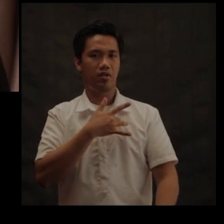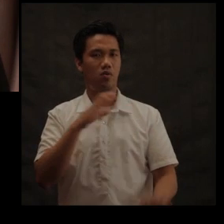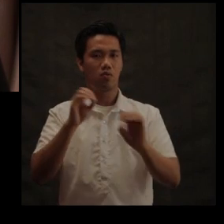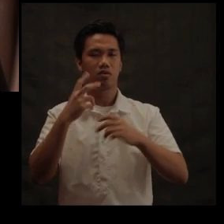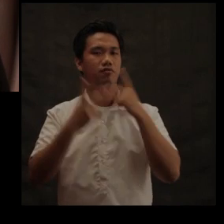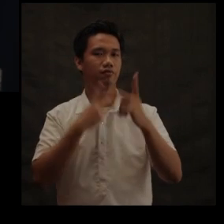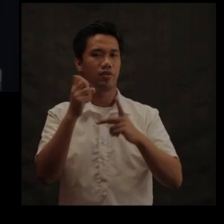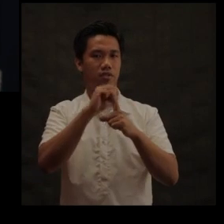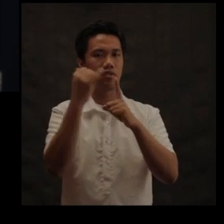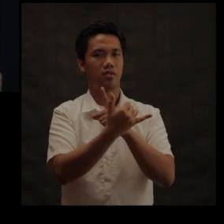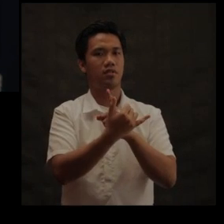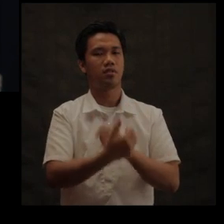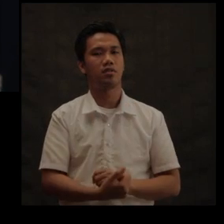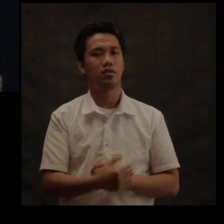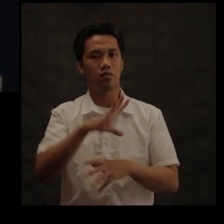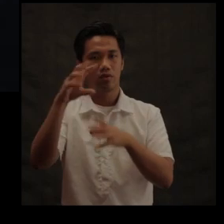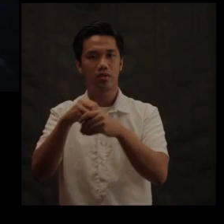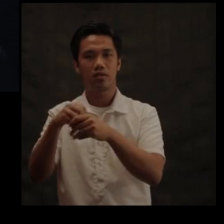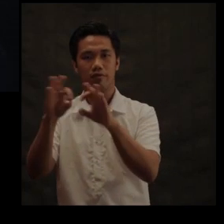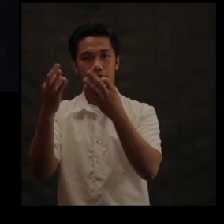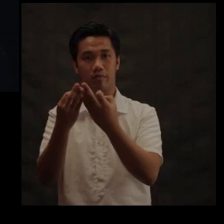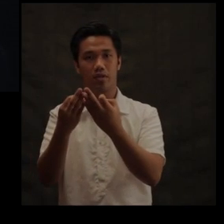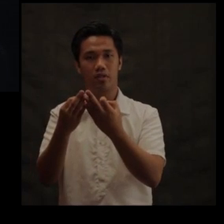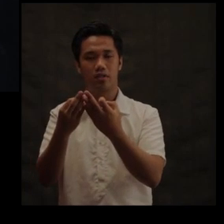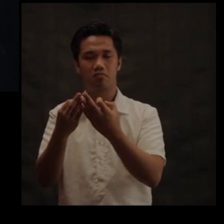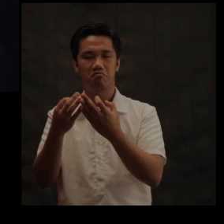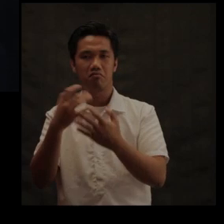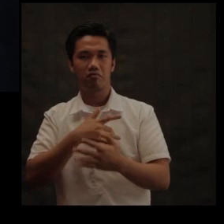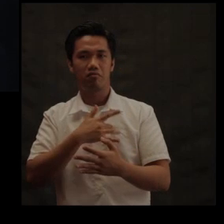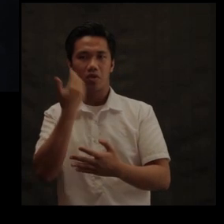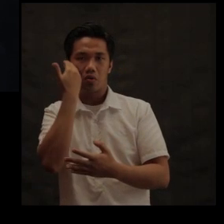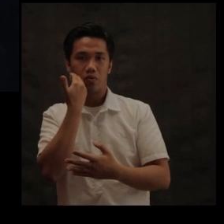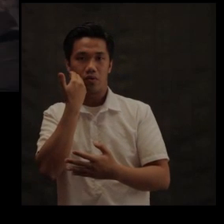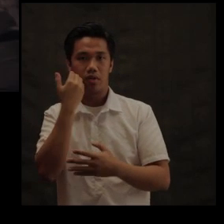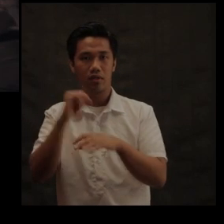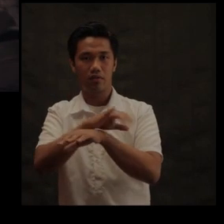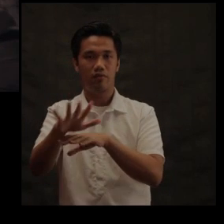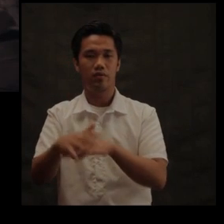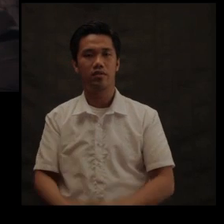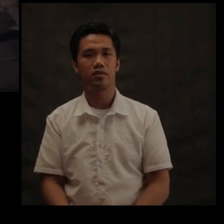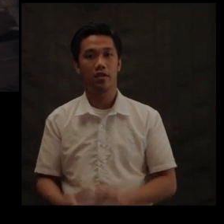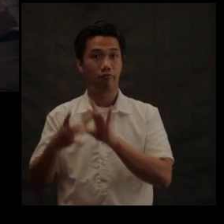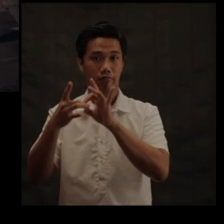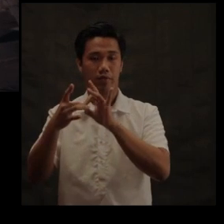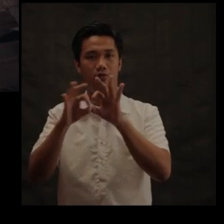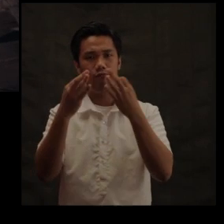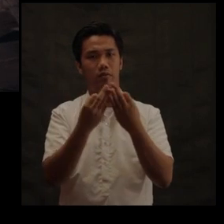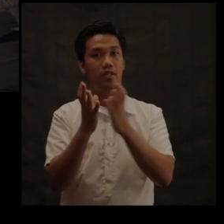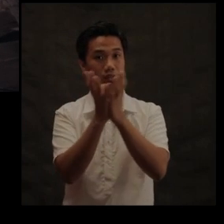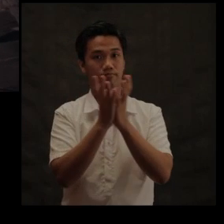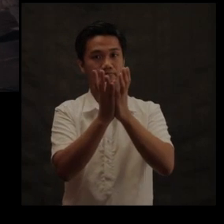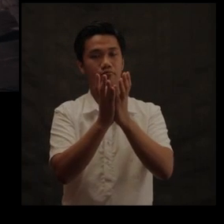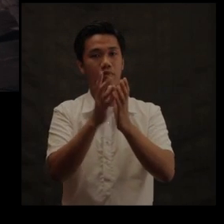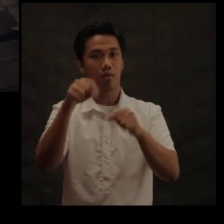they do not have a voice in society. Within their families, they have the least influence. Yet it's their immediate families